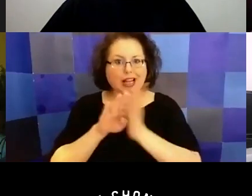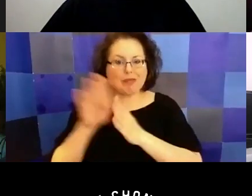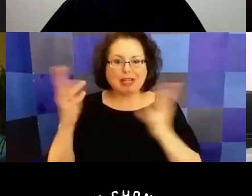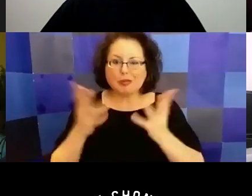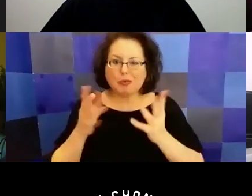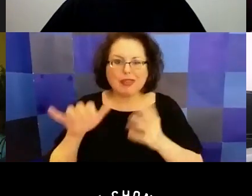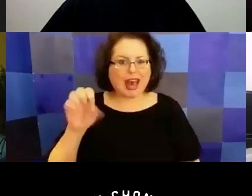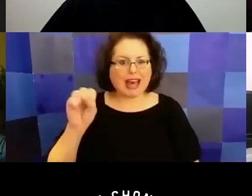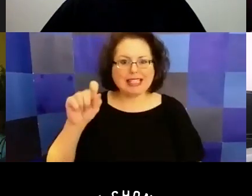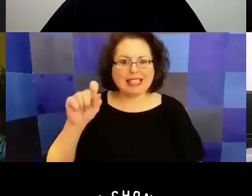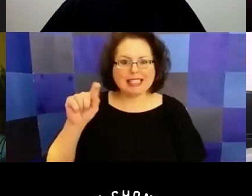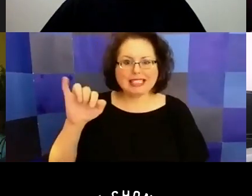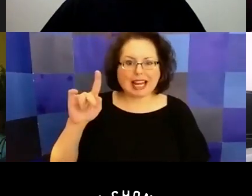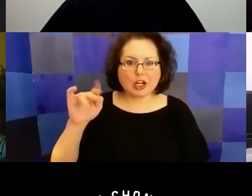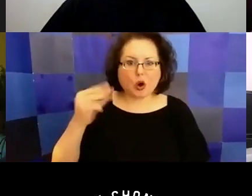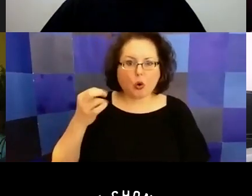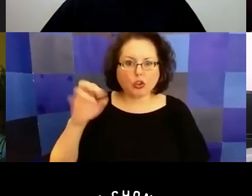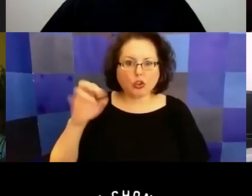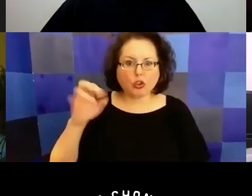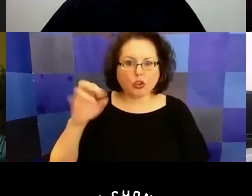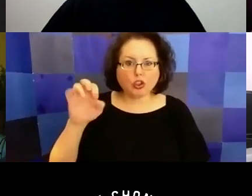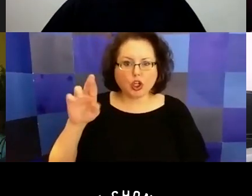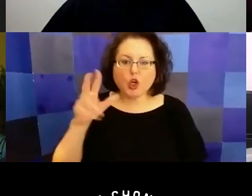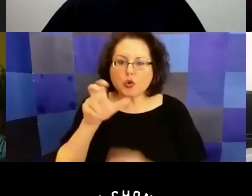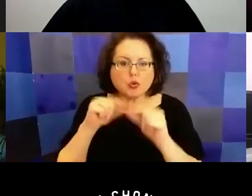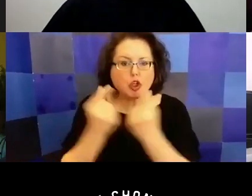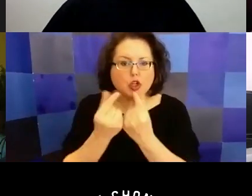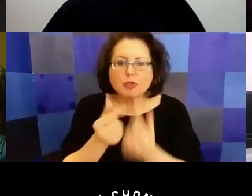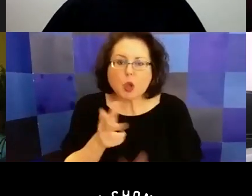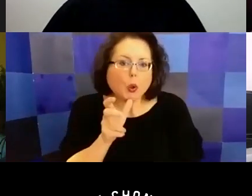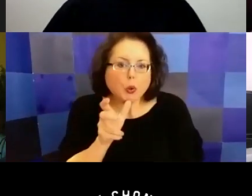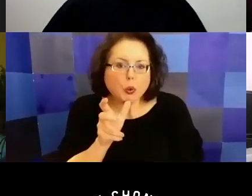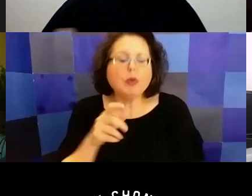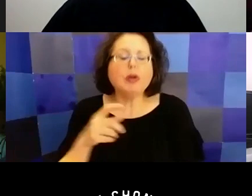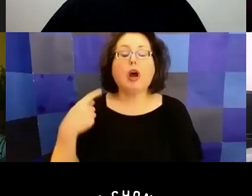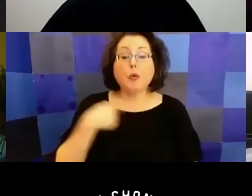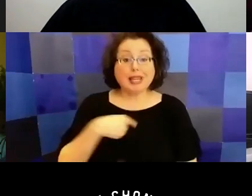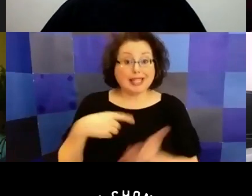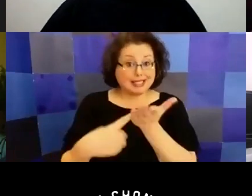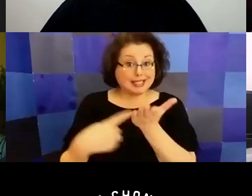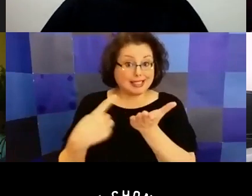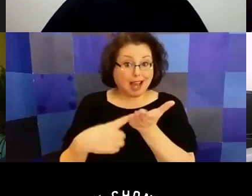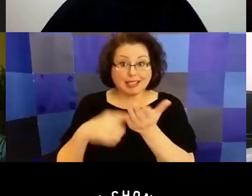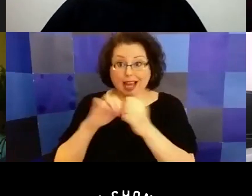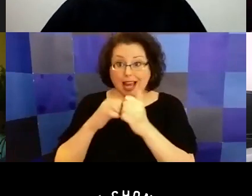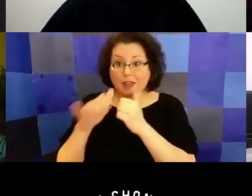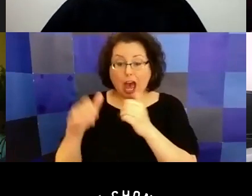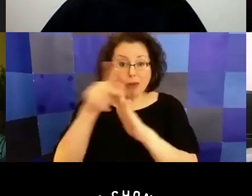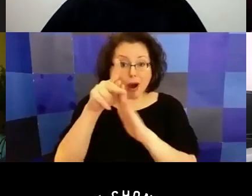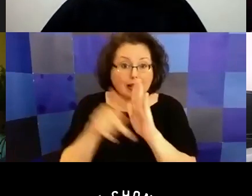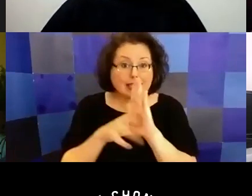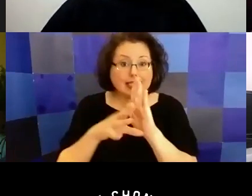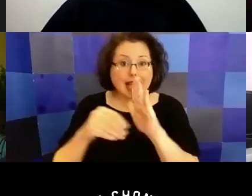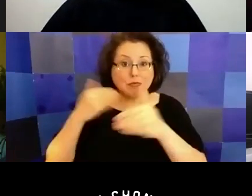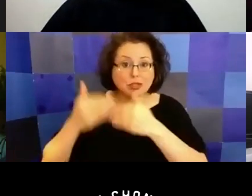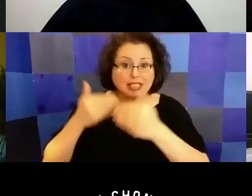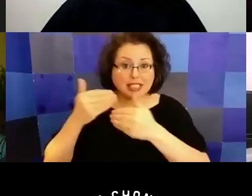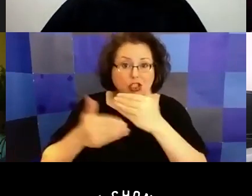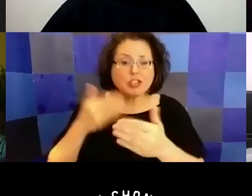groups. We talked a lot about how the policies and procedures, there are already drafts of